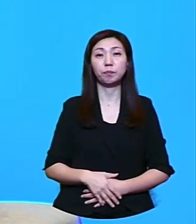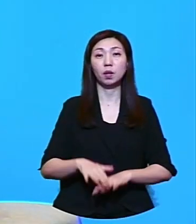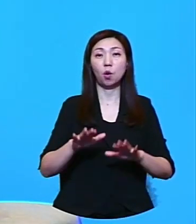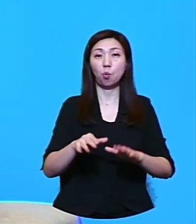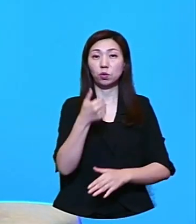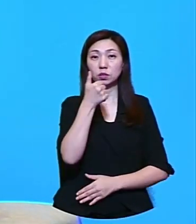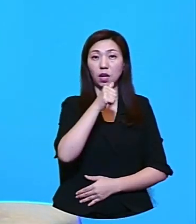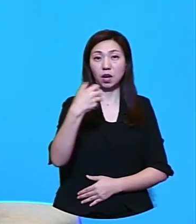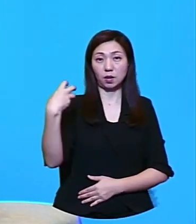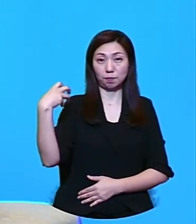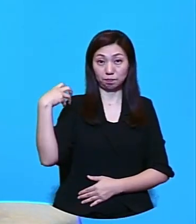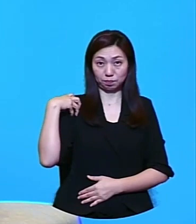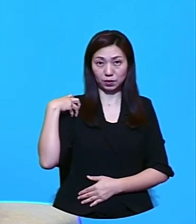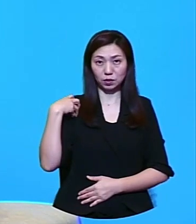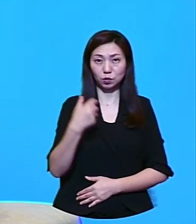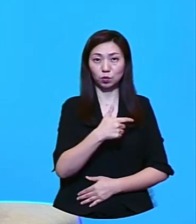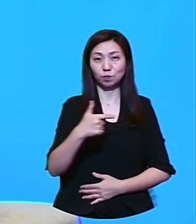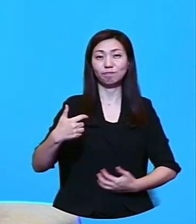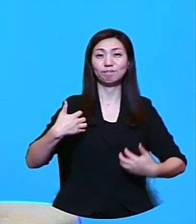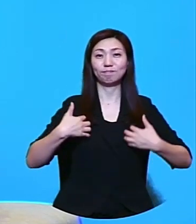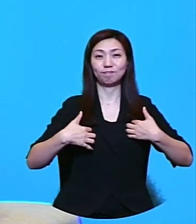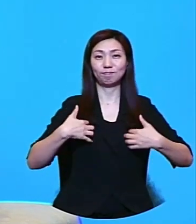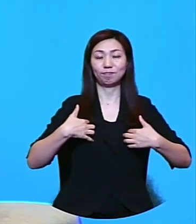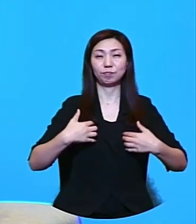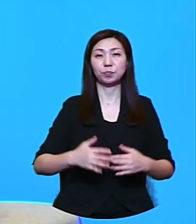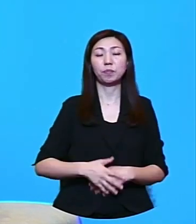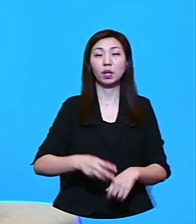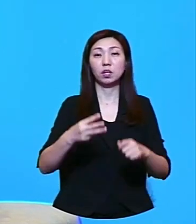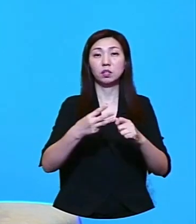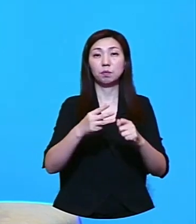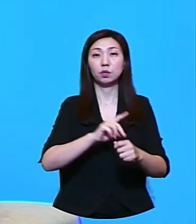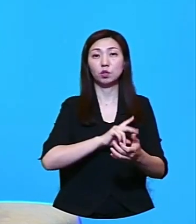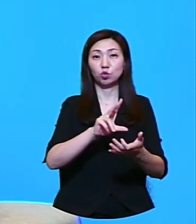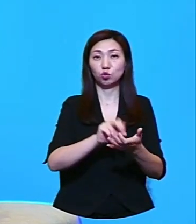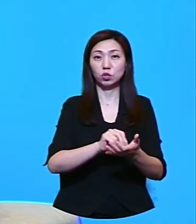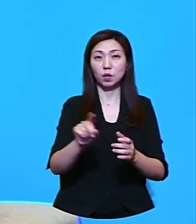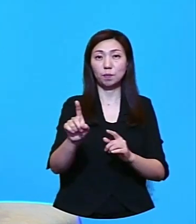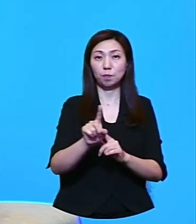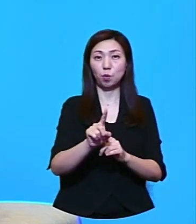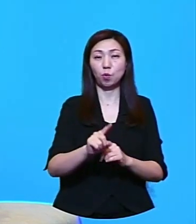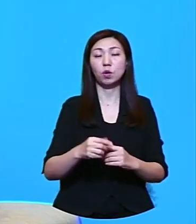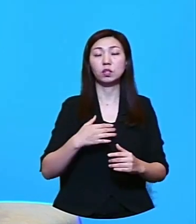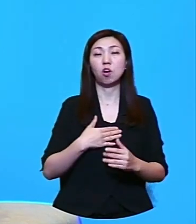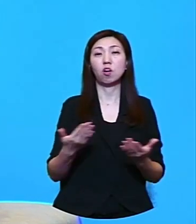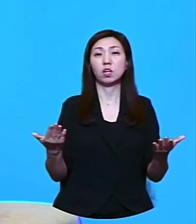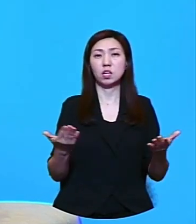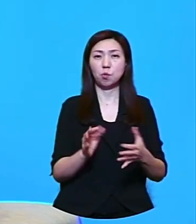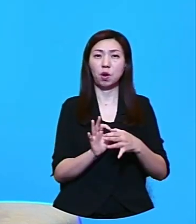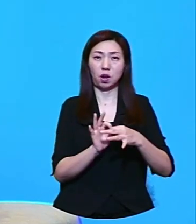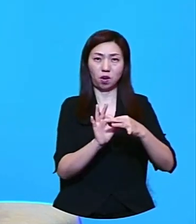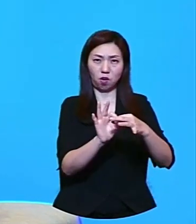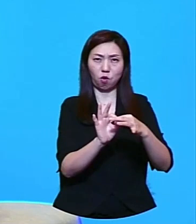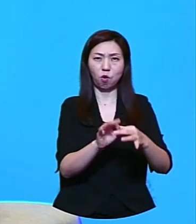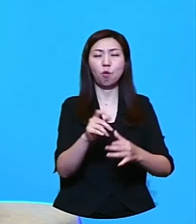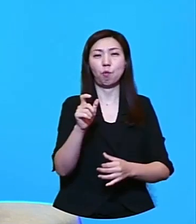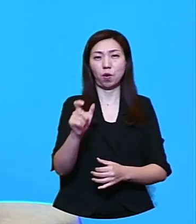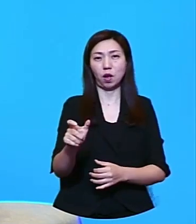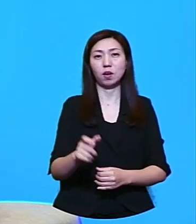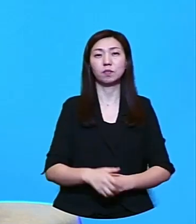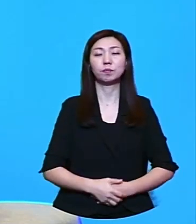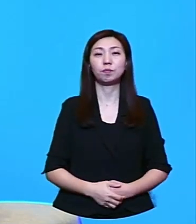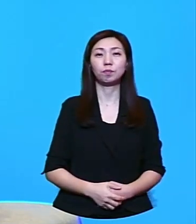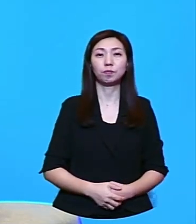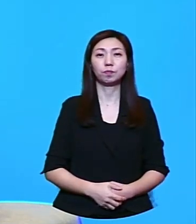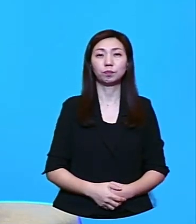is very closely related to our work as well. In this session, we'll have 3 eminent speakers around the